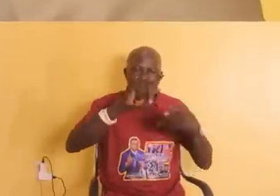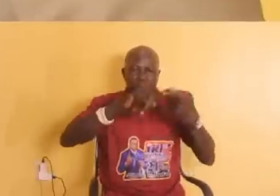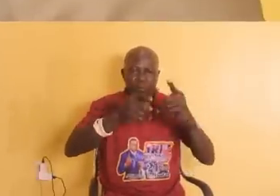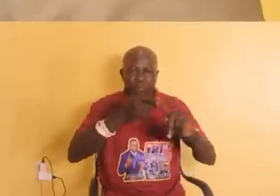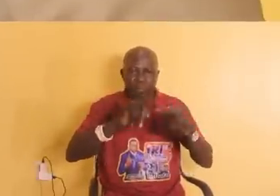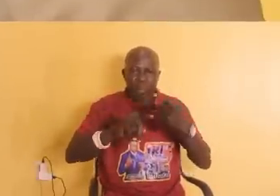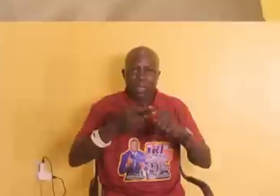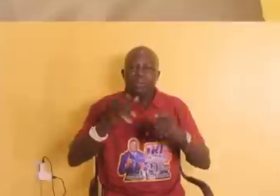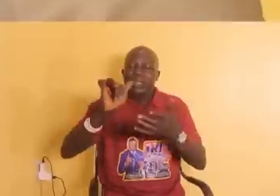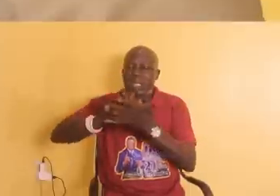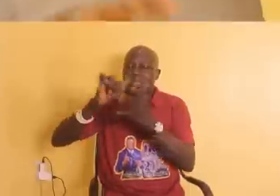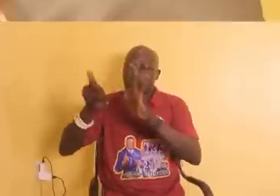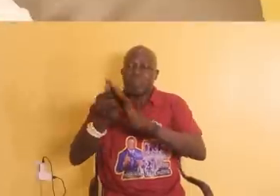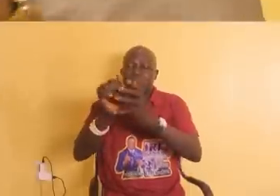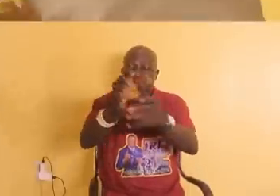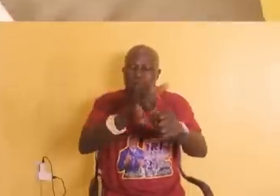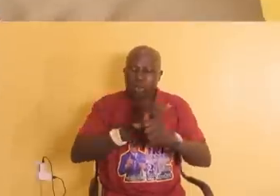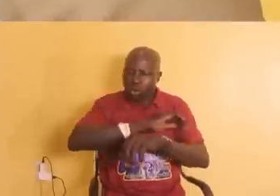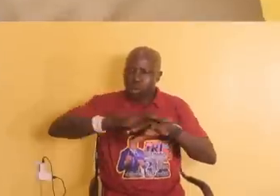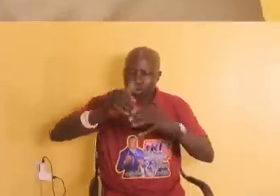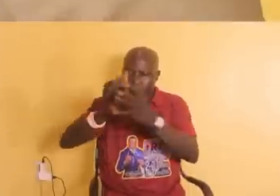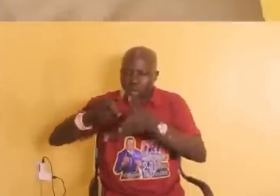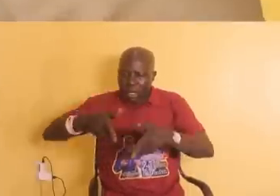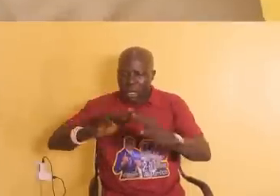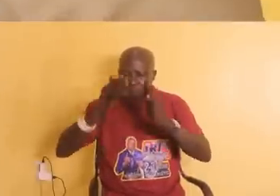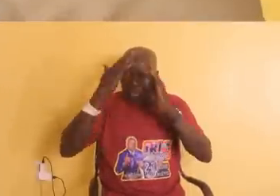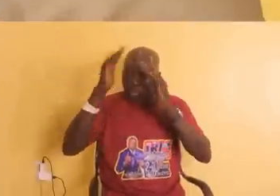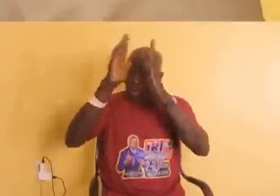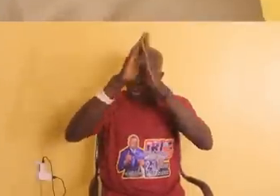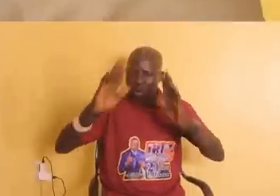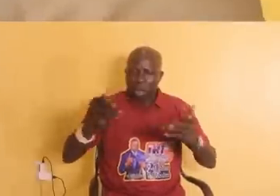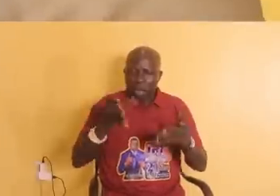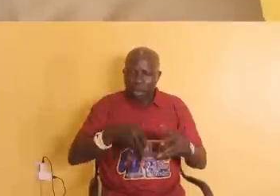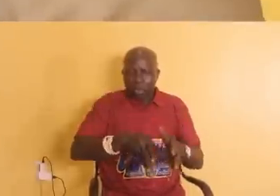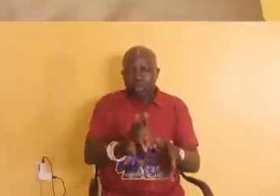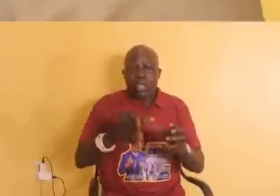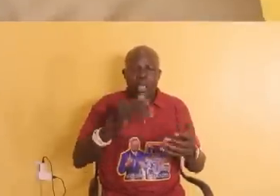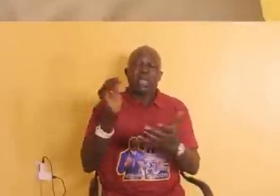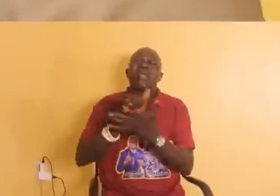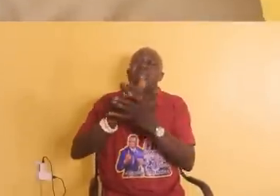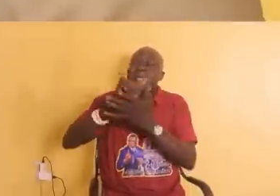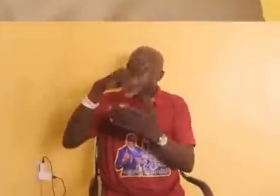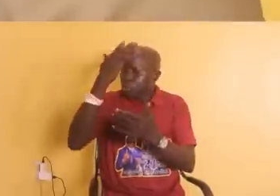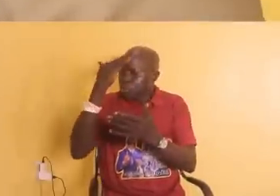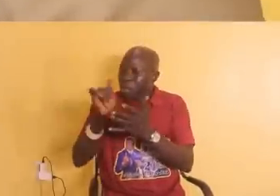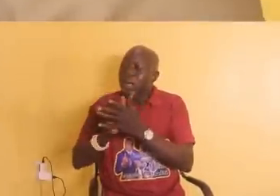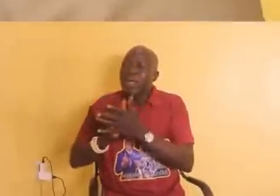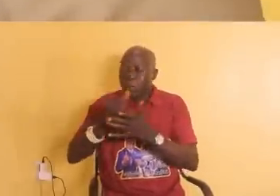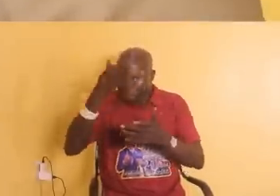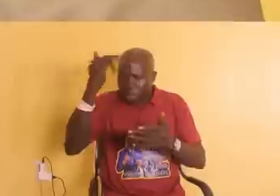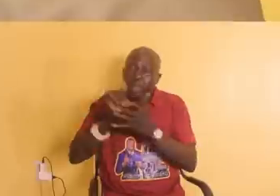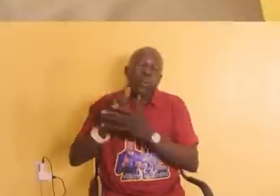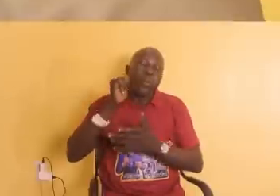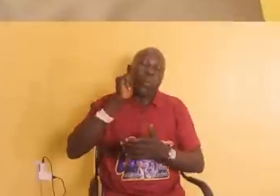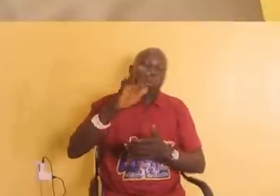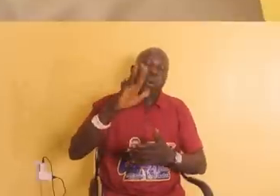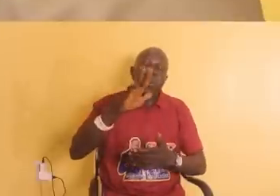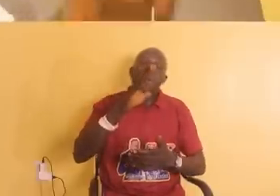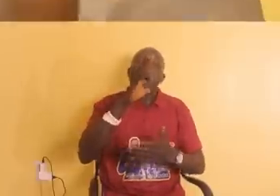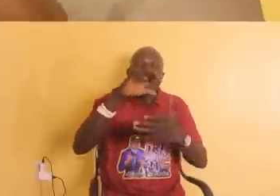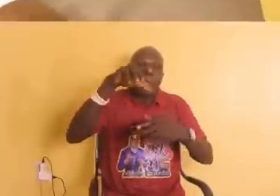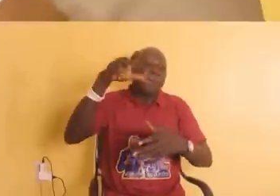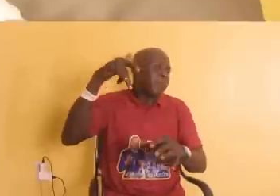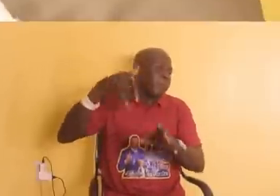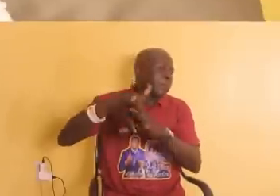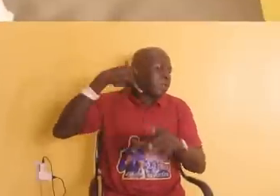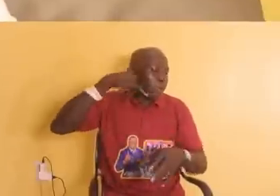gbale no. That means they've occupied your house. They will not allow you to know o your home again. He's in Paris. Ojo mama re lo gbe phone. He's his mother that. Iyen ni ko